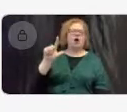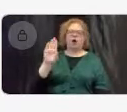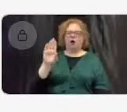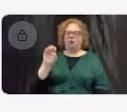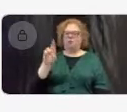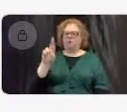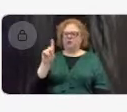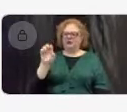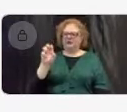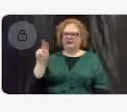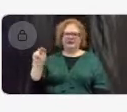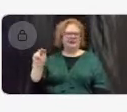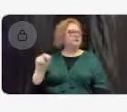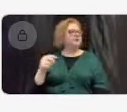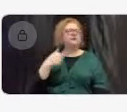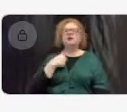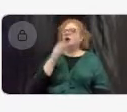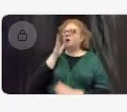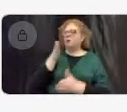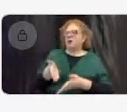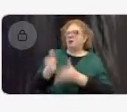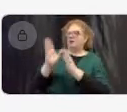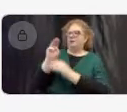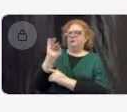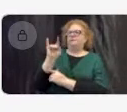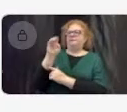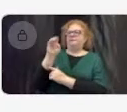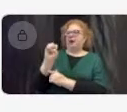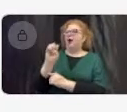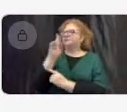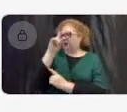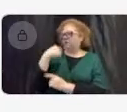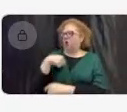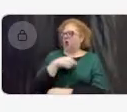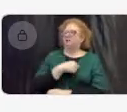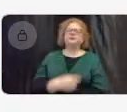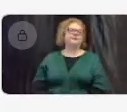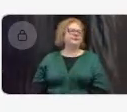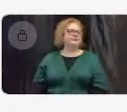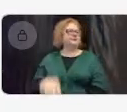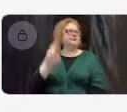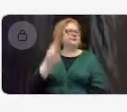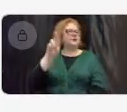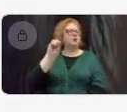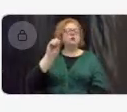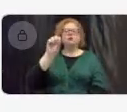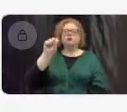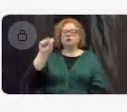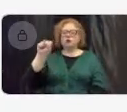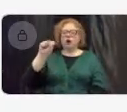Alberdette. All right, yes, okay. The next one up, we have Ross Phillips.